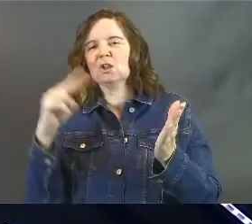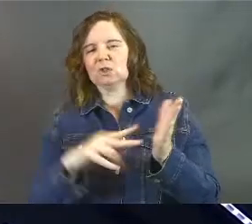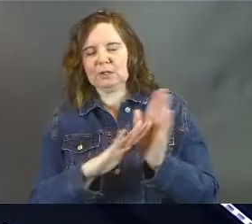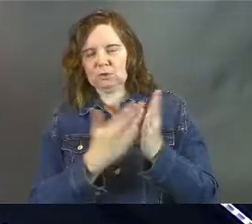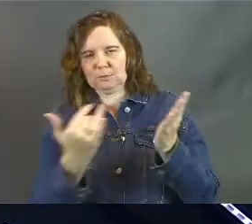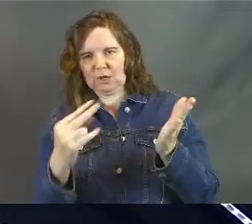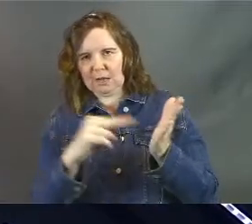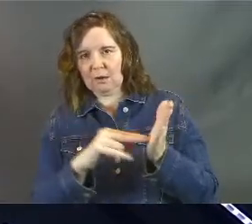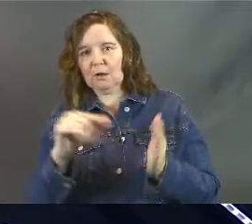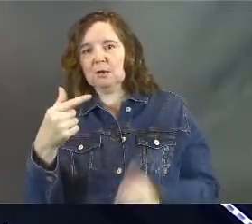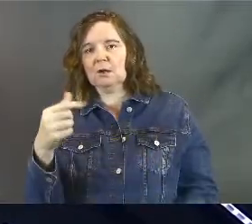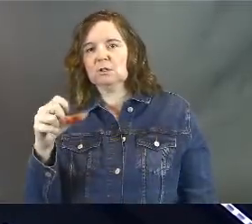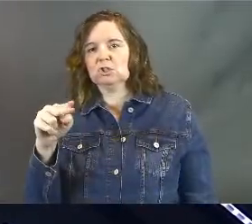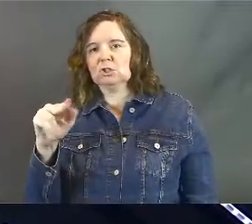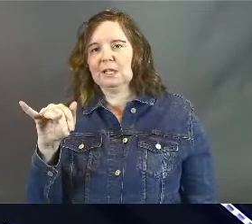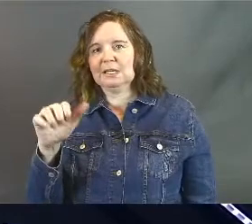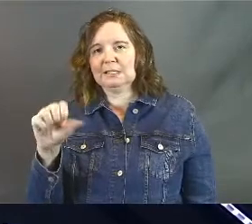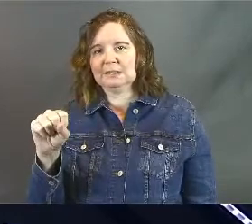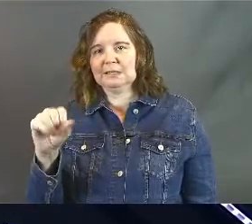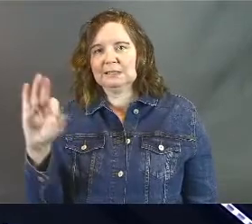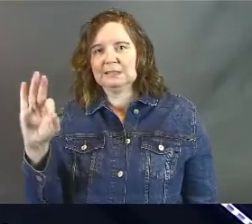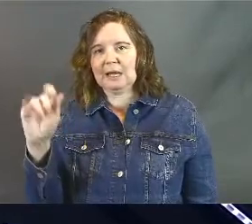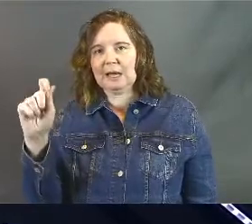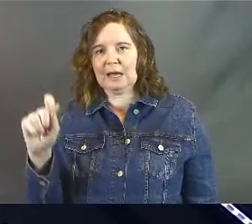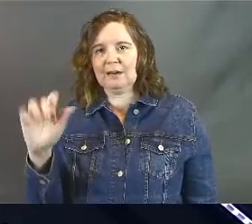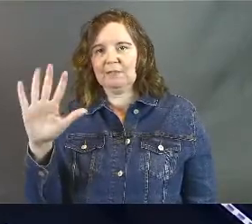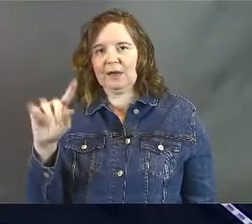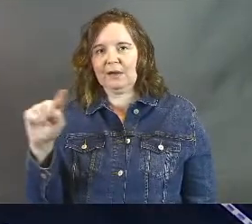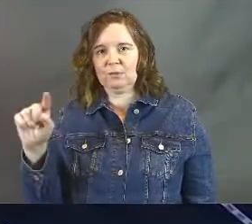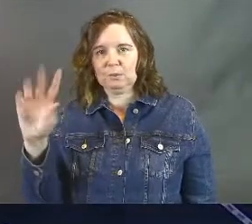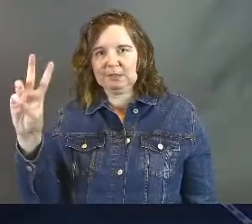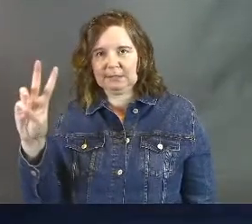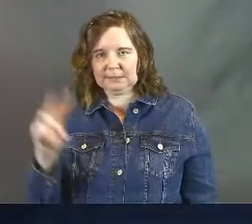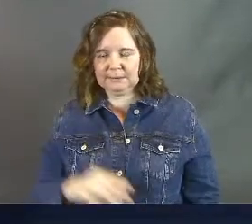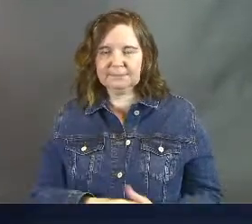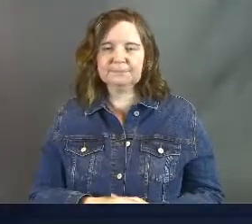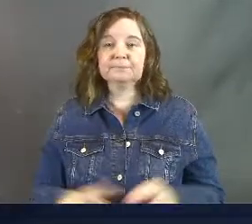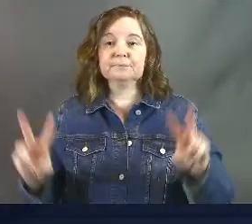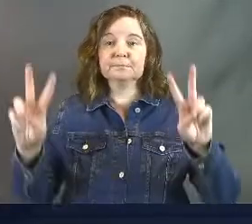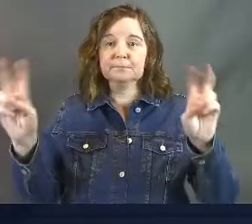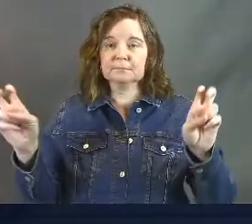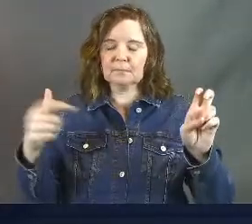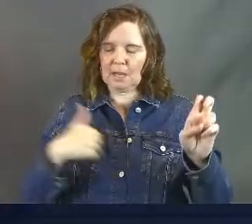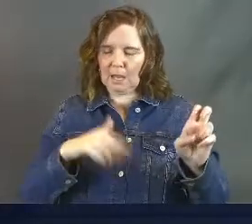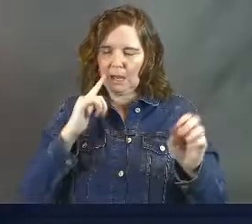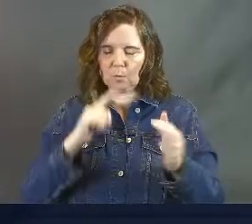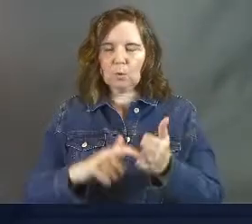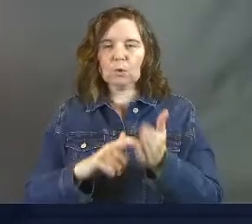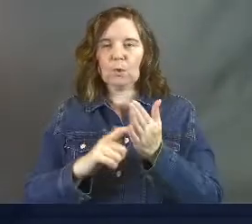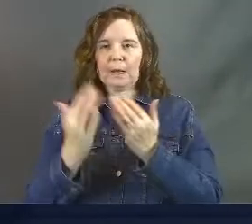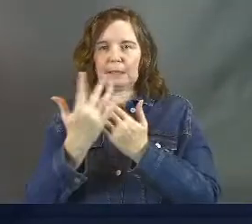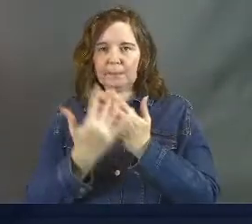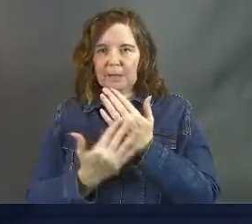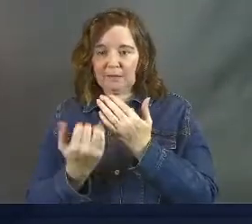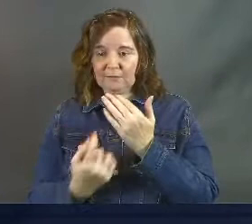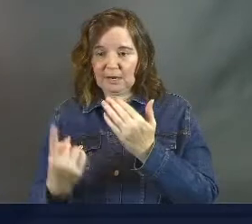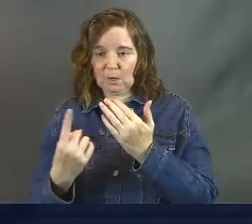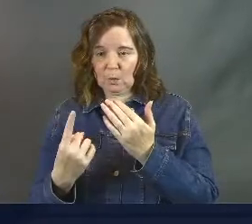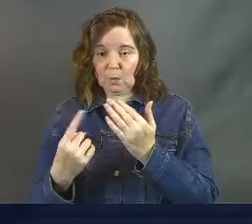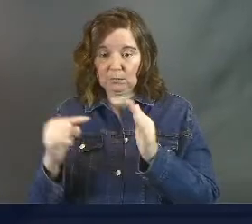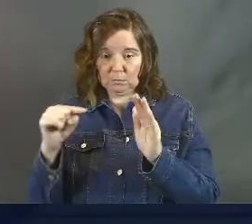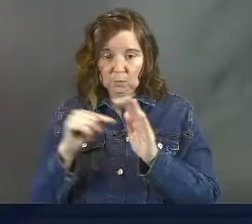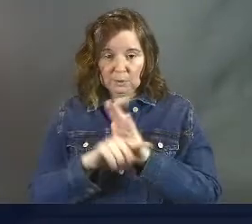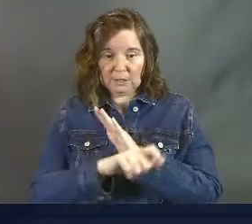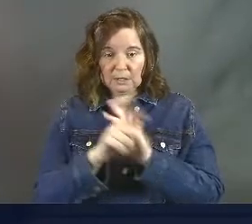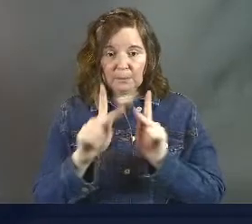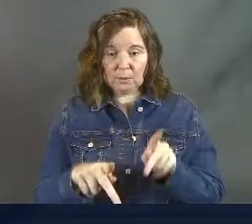in the scripture. This is Genesis 9, 5 through 6. It says, "And I will require the blood of anyone who takes another person's